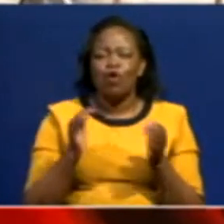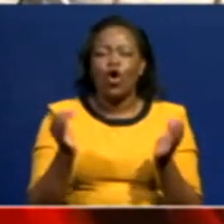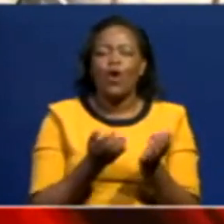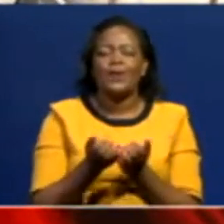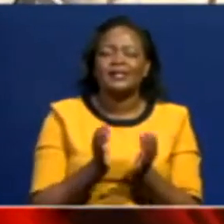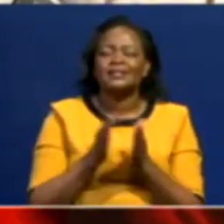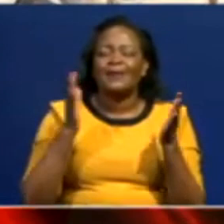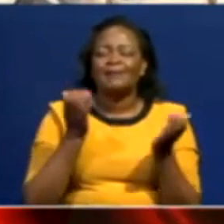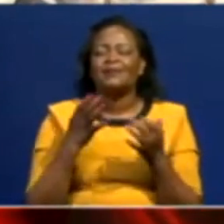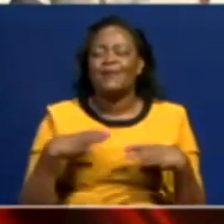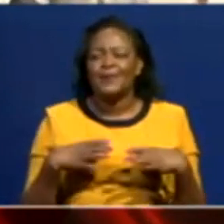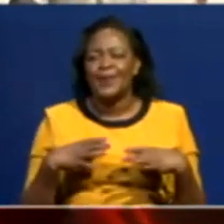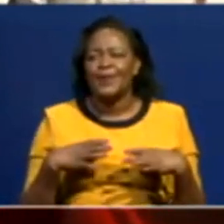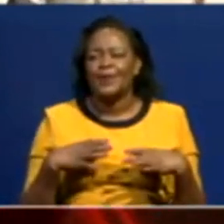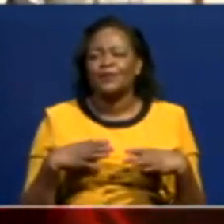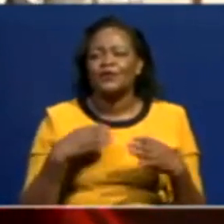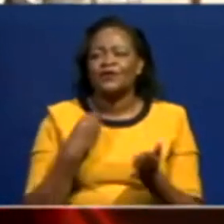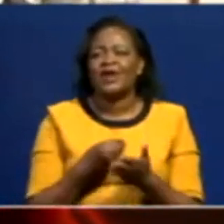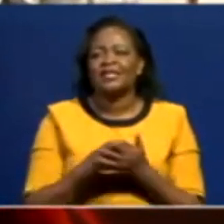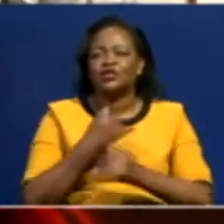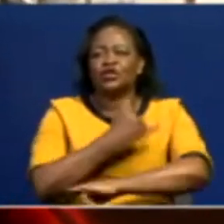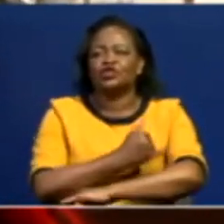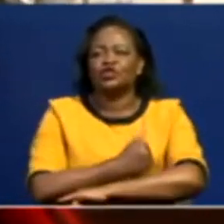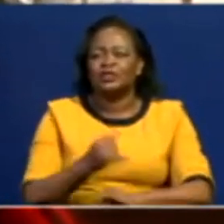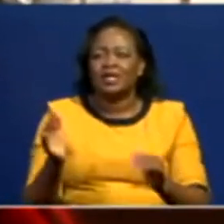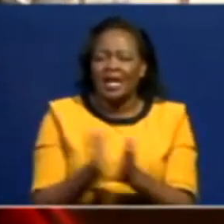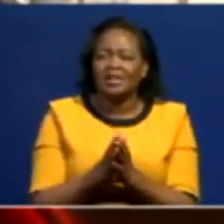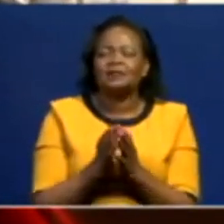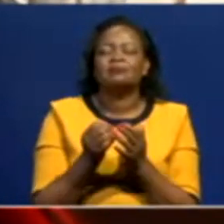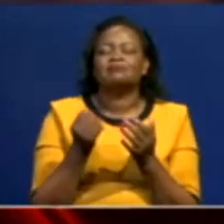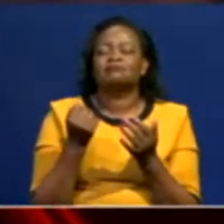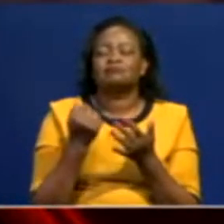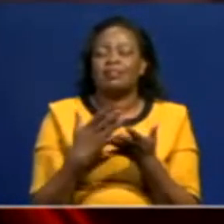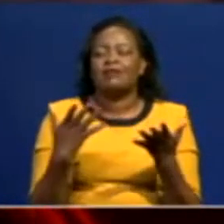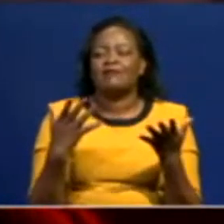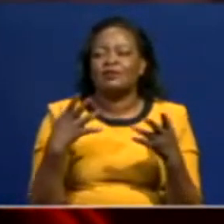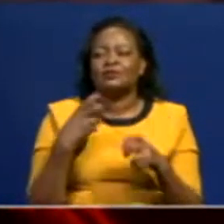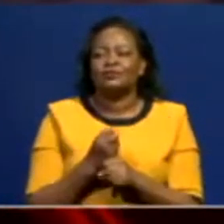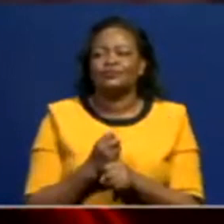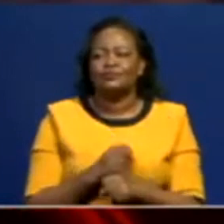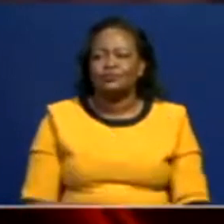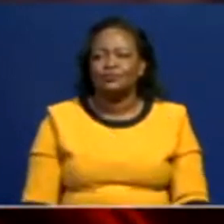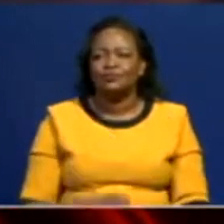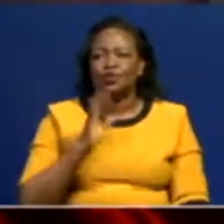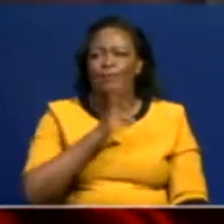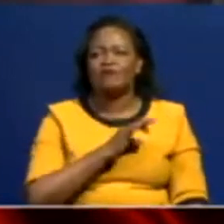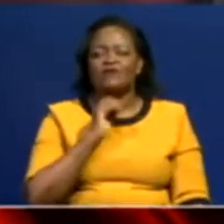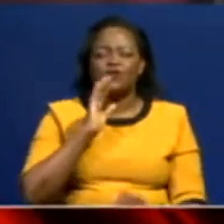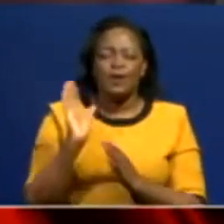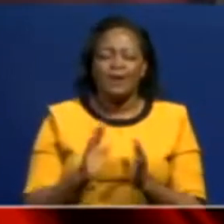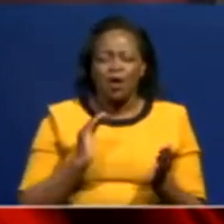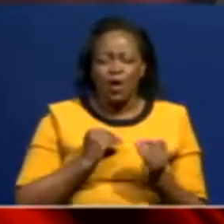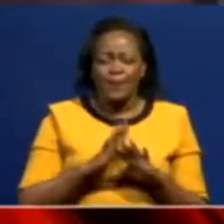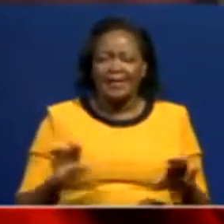and large-scale farmers, financial institutions, and logistics firms. All of us will benefit if we structure our market.